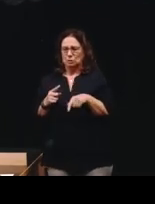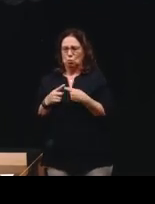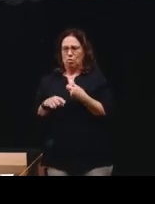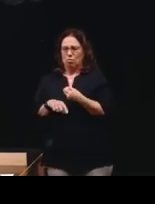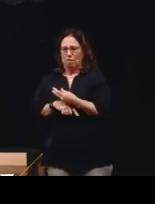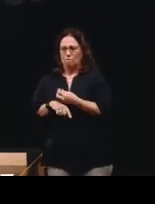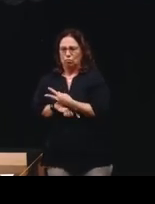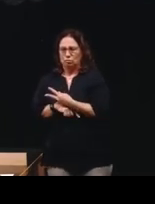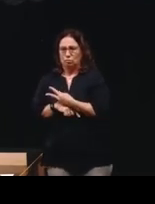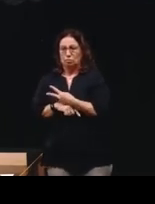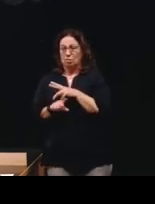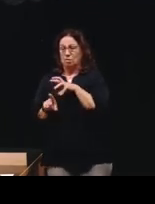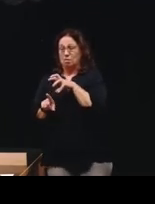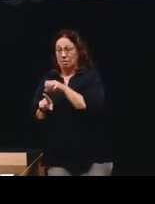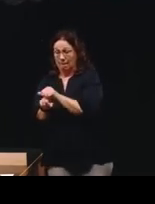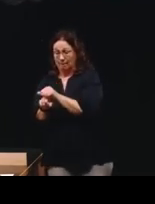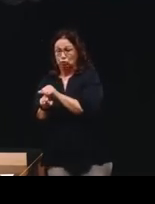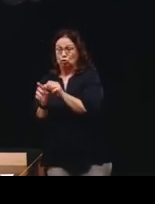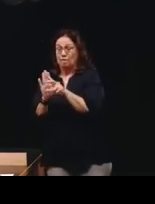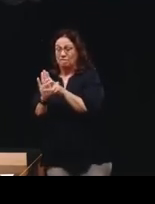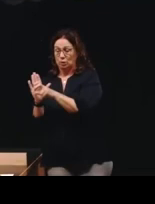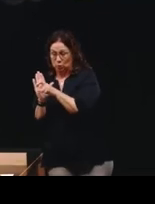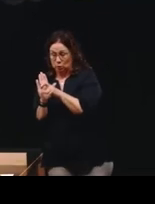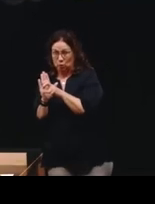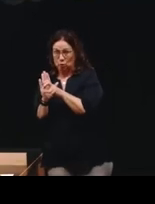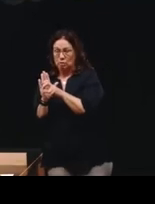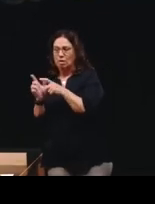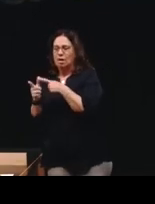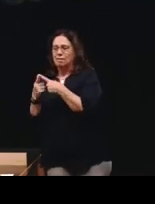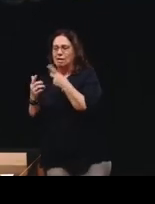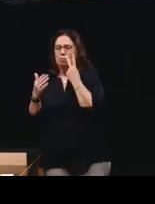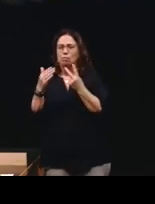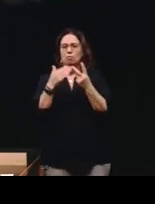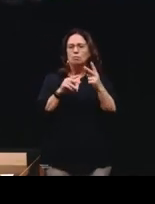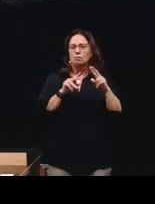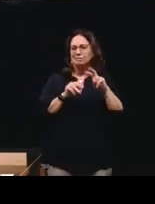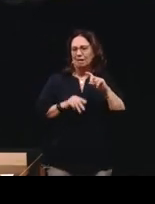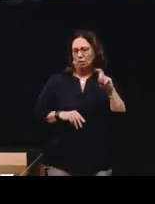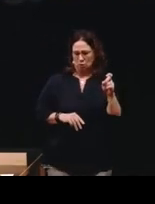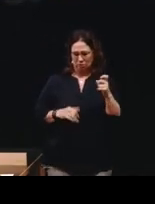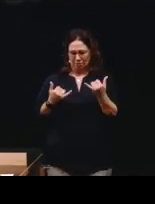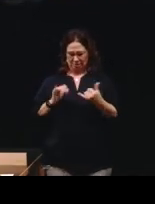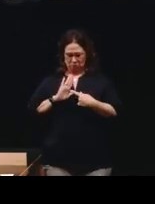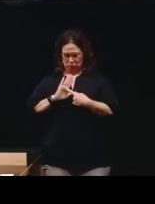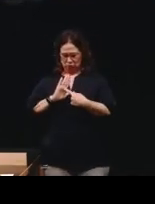to make a diagnosis of documented functional seizures. And here's one such video. Good, good, good. Keep blowing. It's